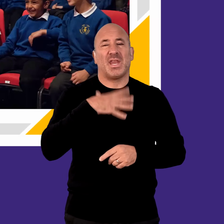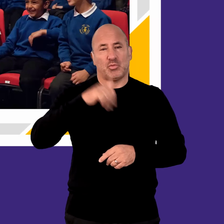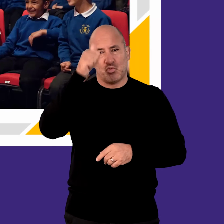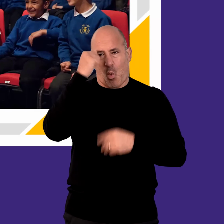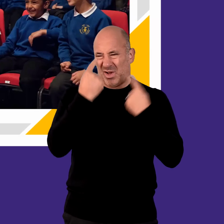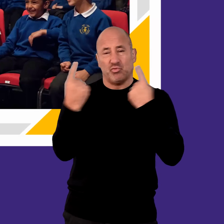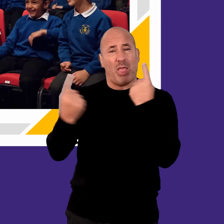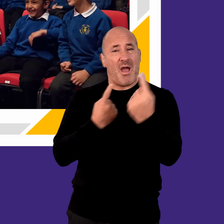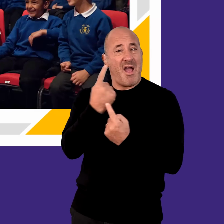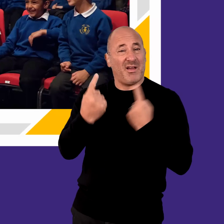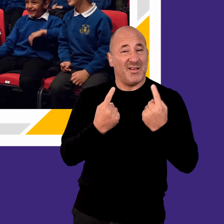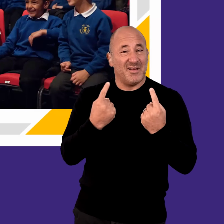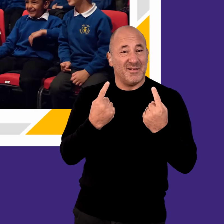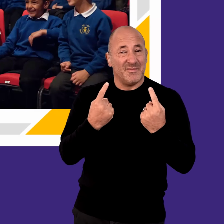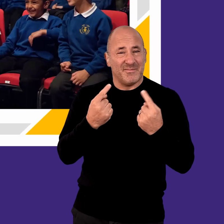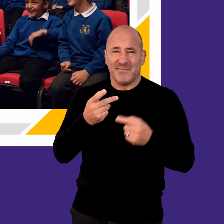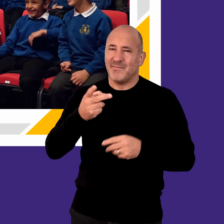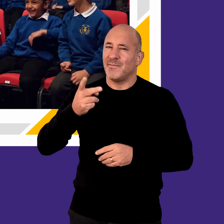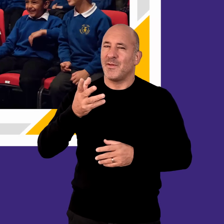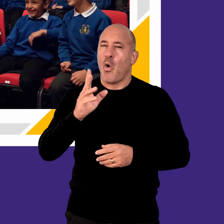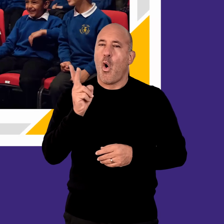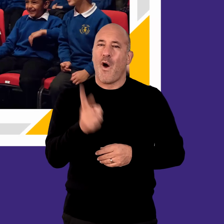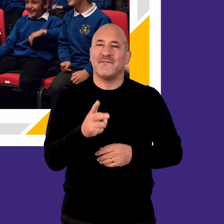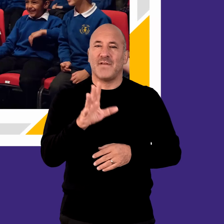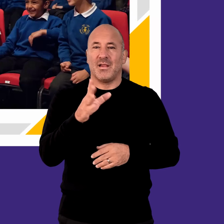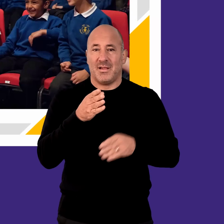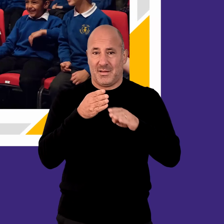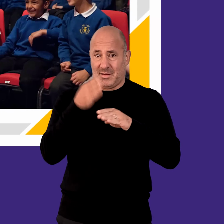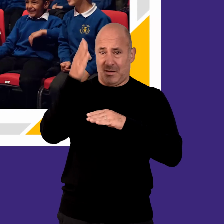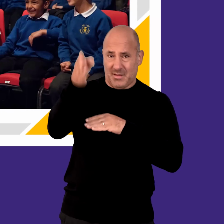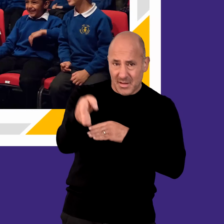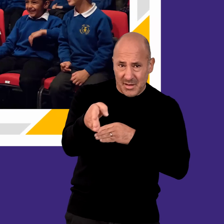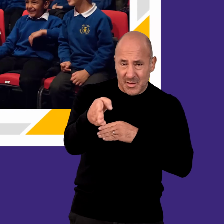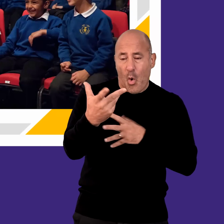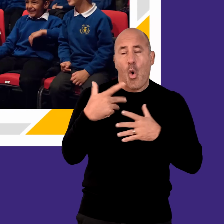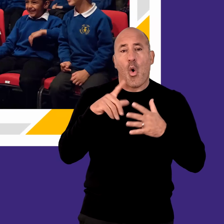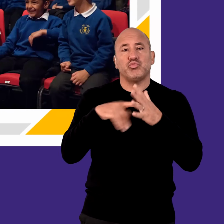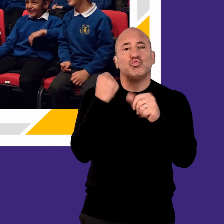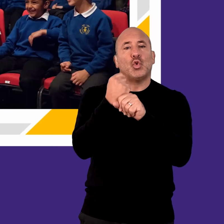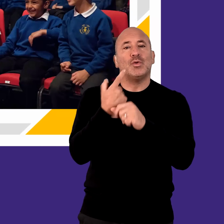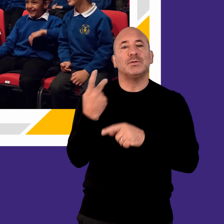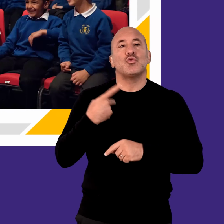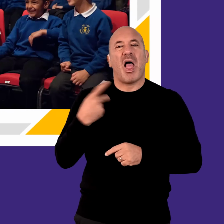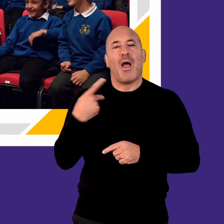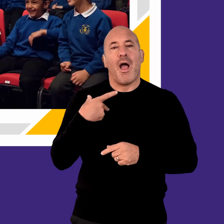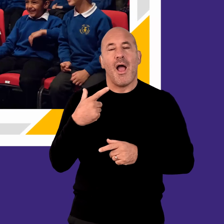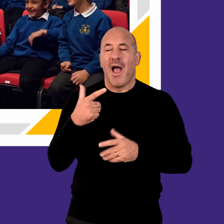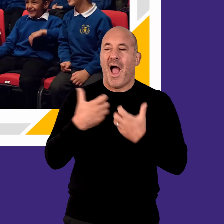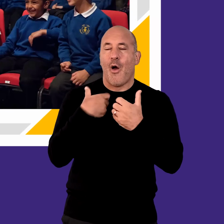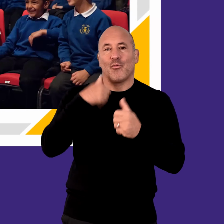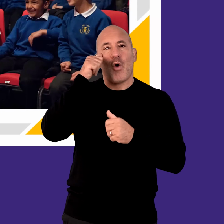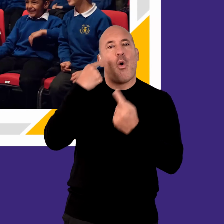other first is really important. And I often think that going to something or doing something together is a great way of getting